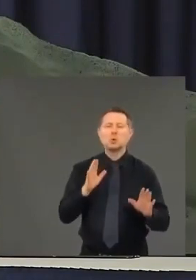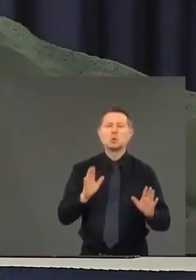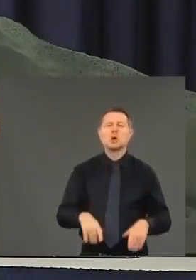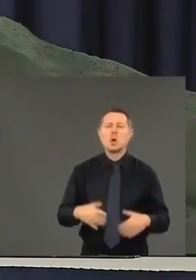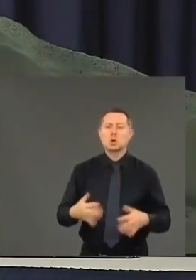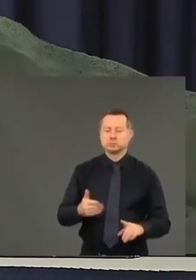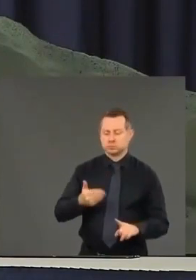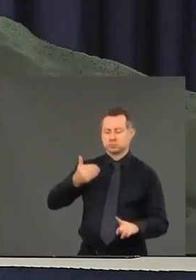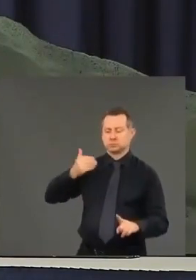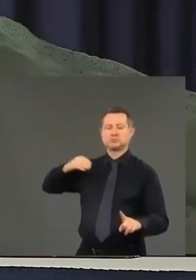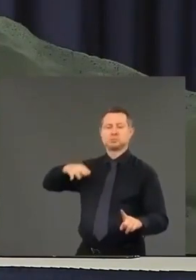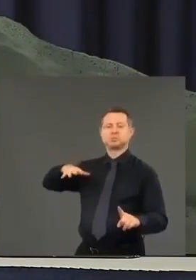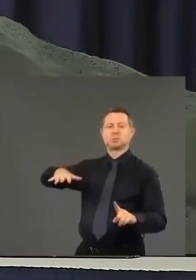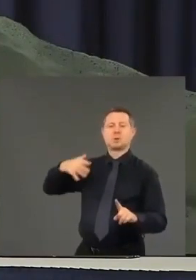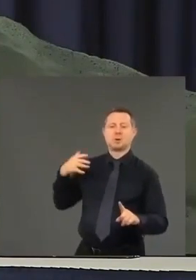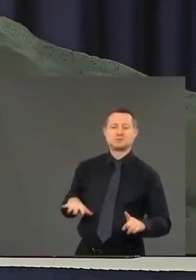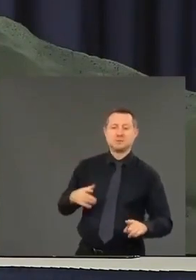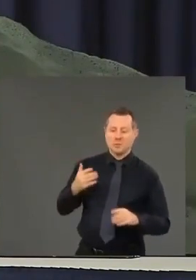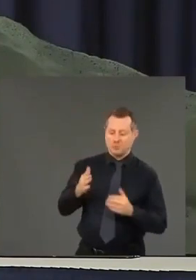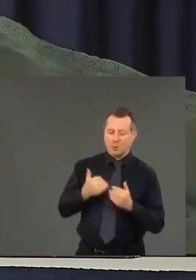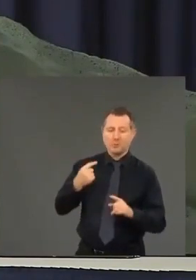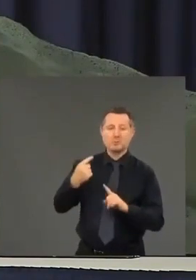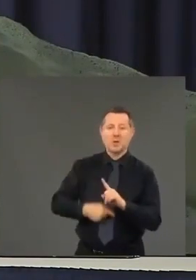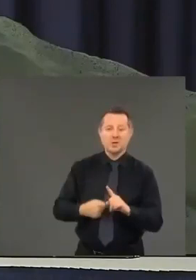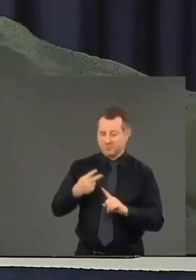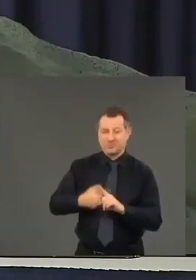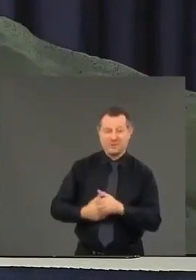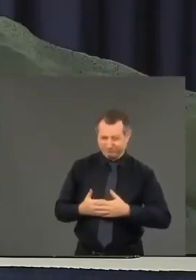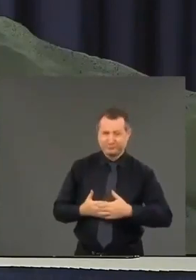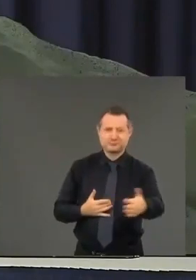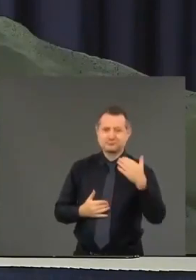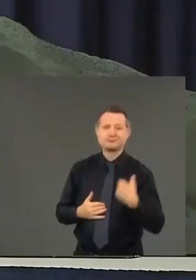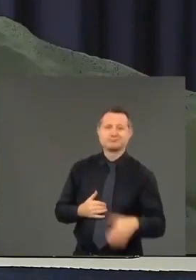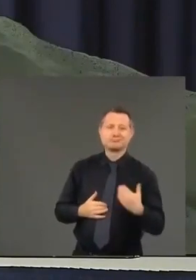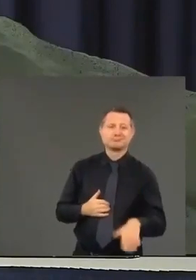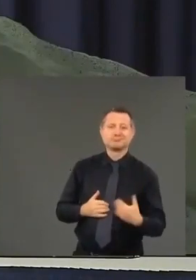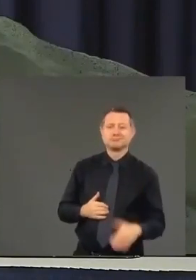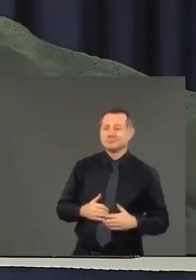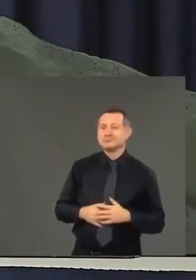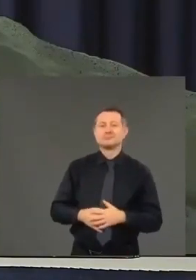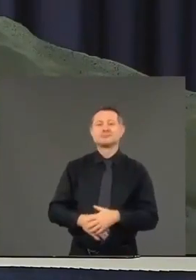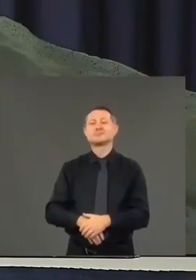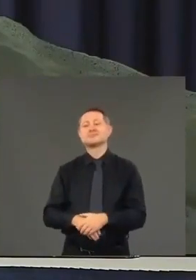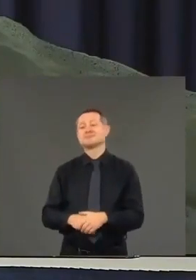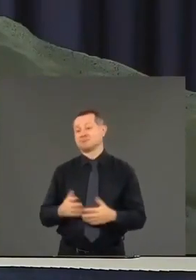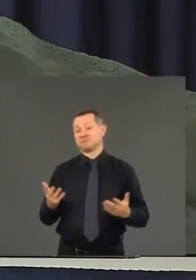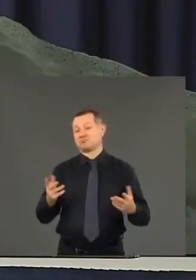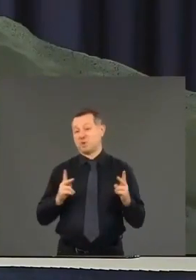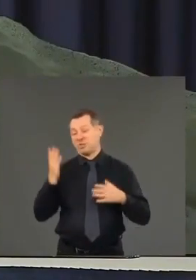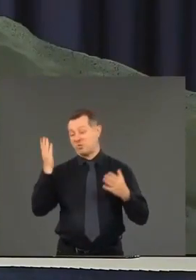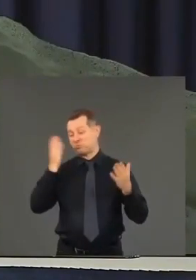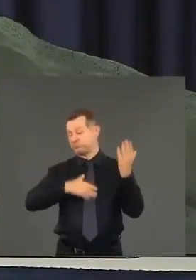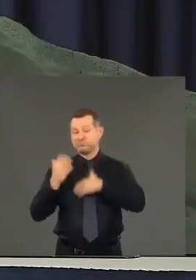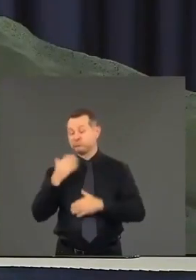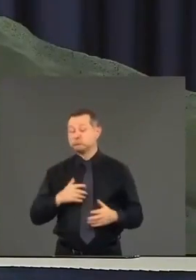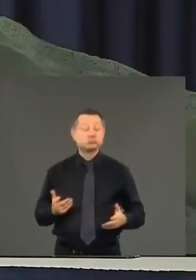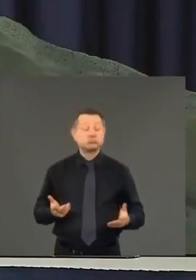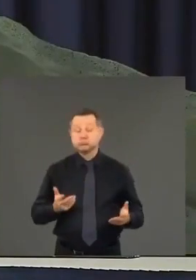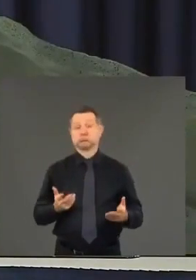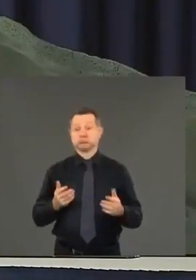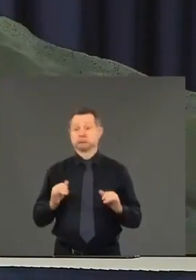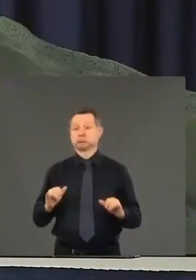been here for weeks, if not months. And it was totally undetected. I mean, nobody